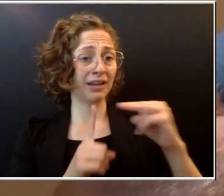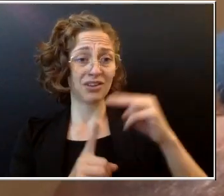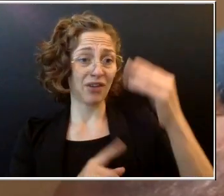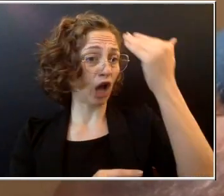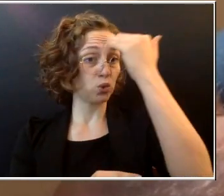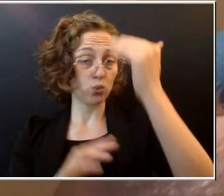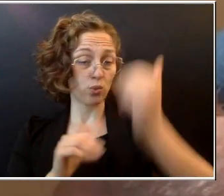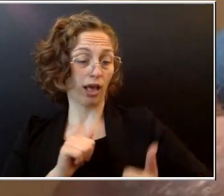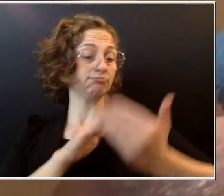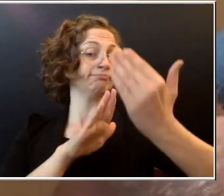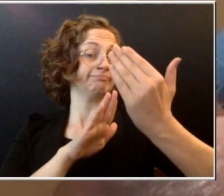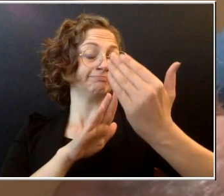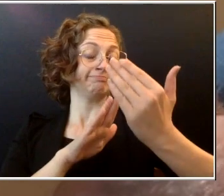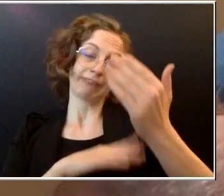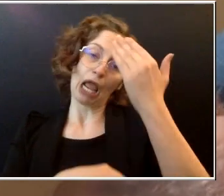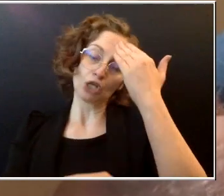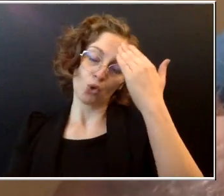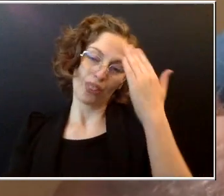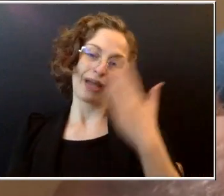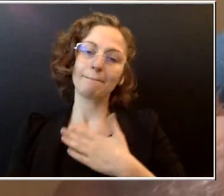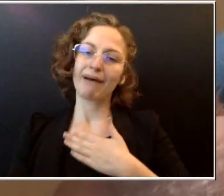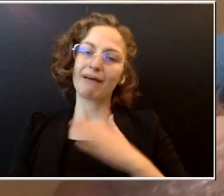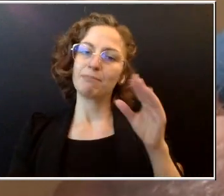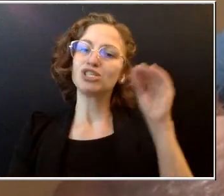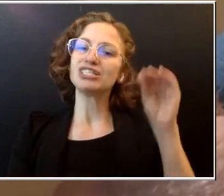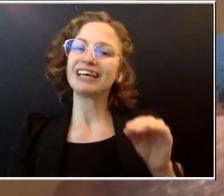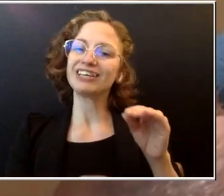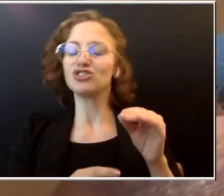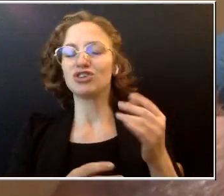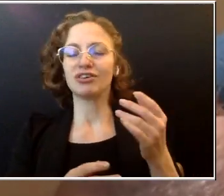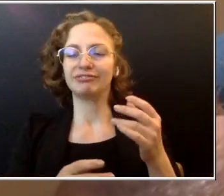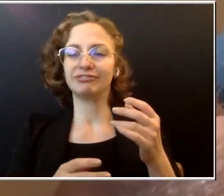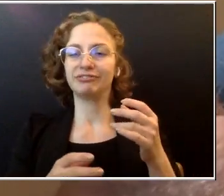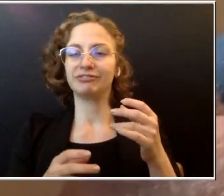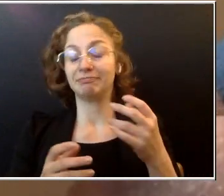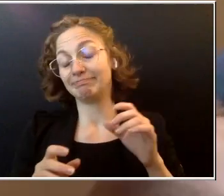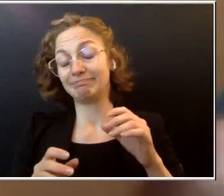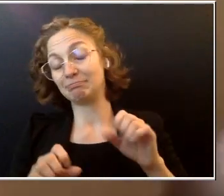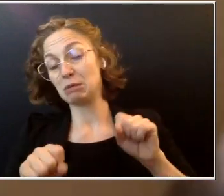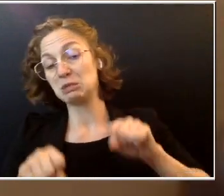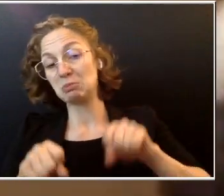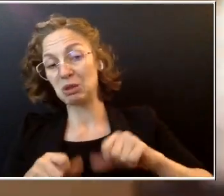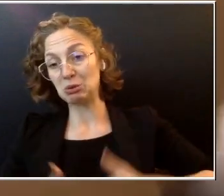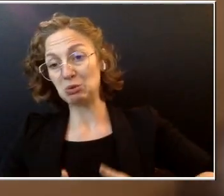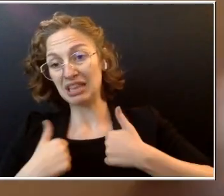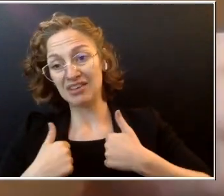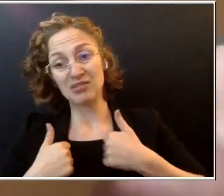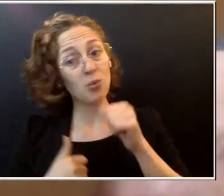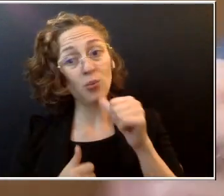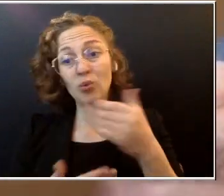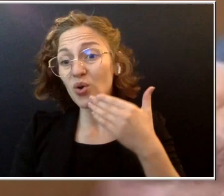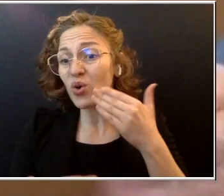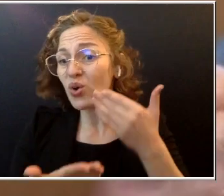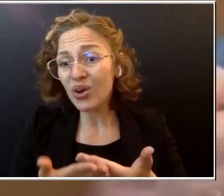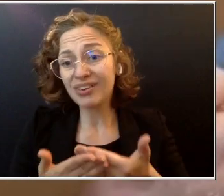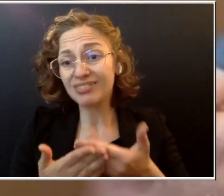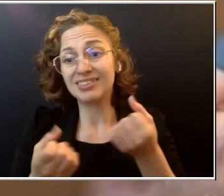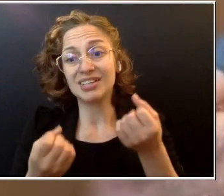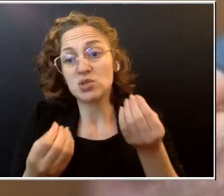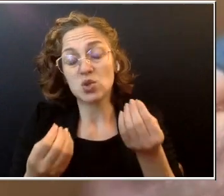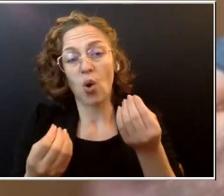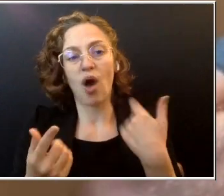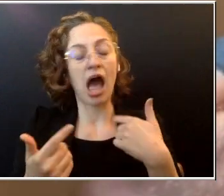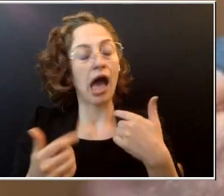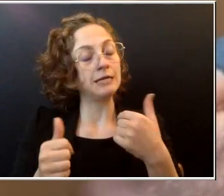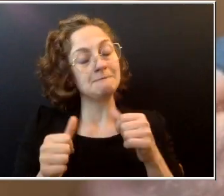good odds here. So I'm going to make the best of it and have as much fun while I can. And then, started to see that things were working, and we